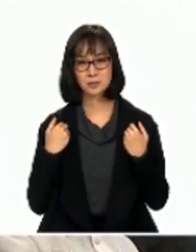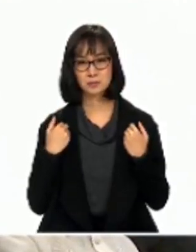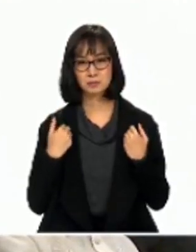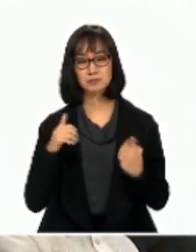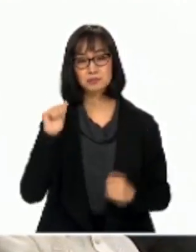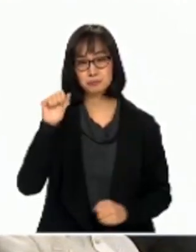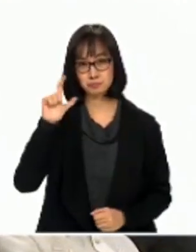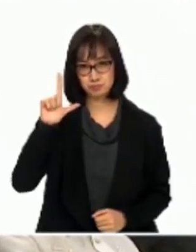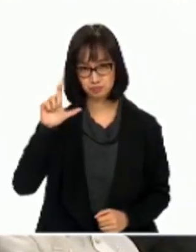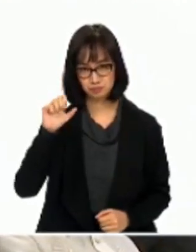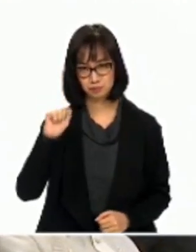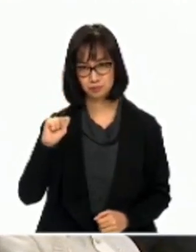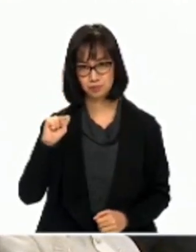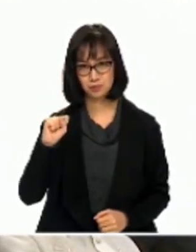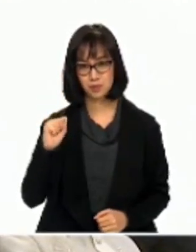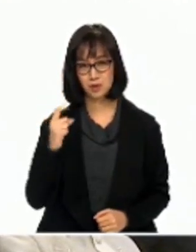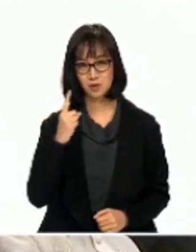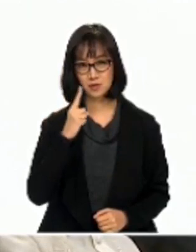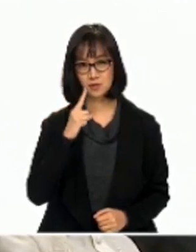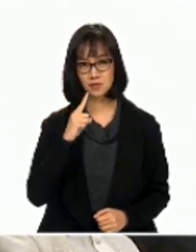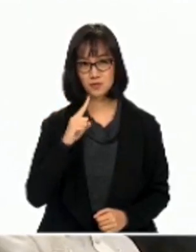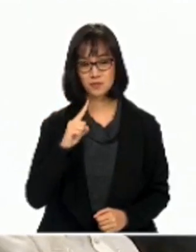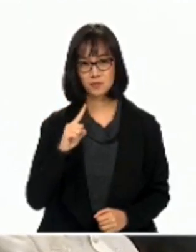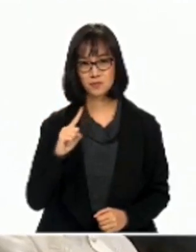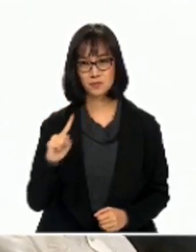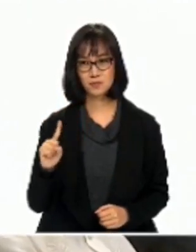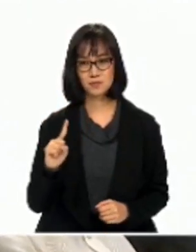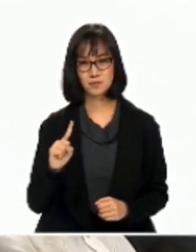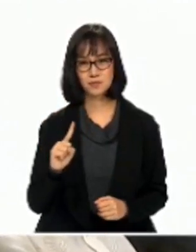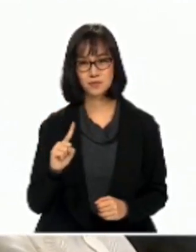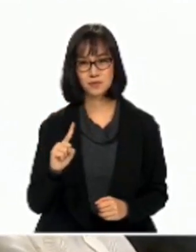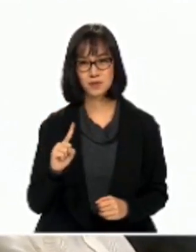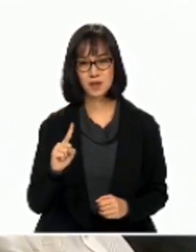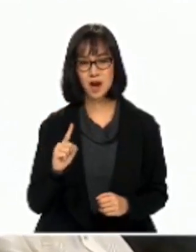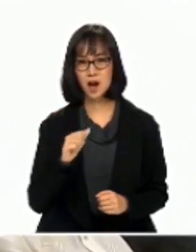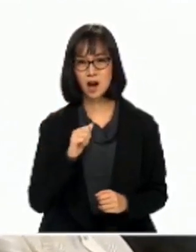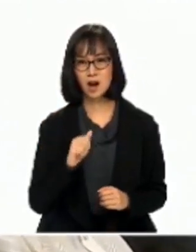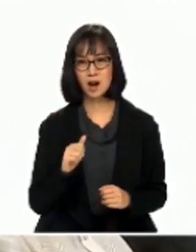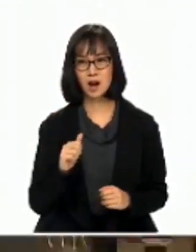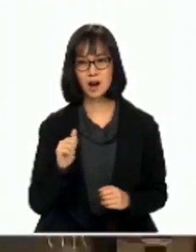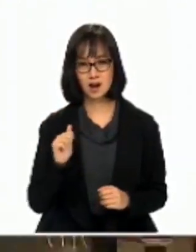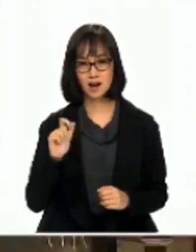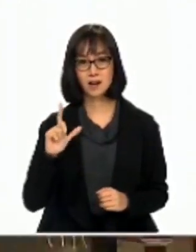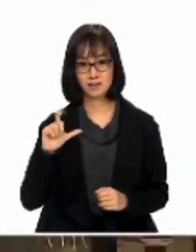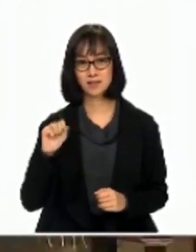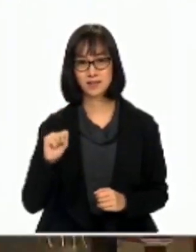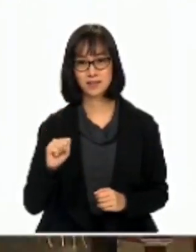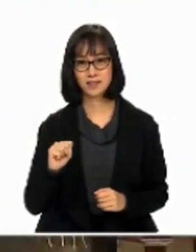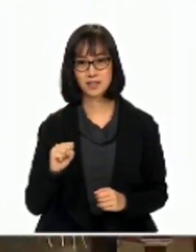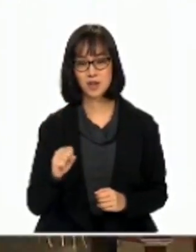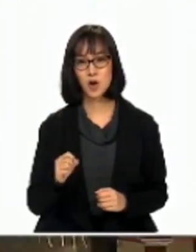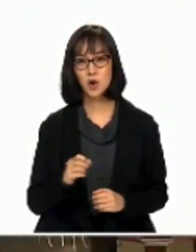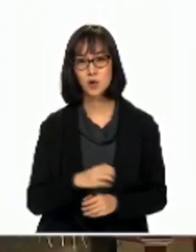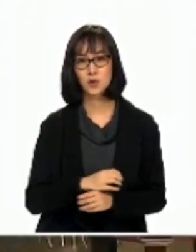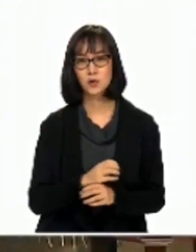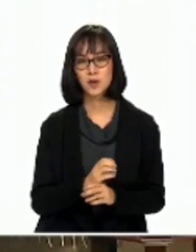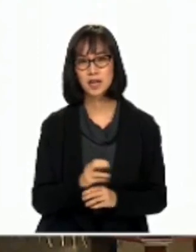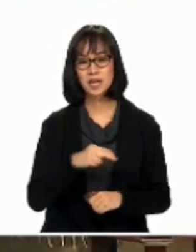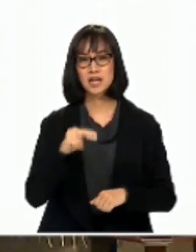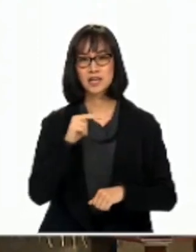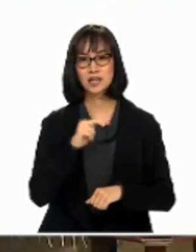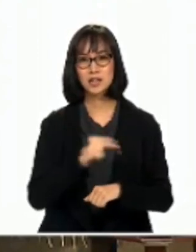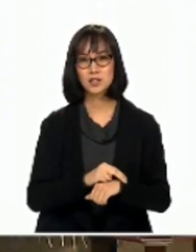system for our national sports development. I support the proposed measure to create the National Academy for